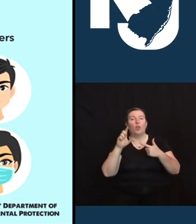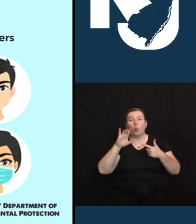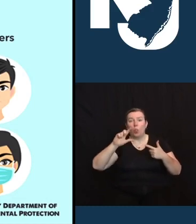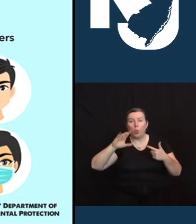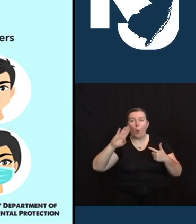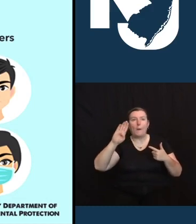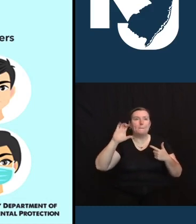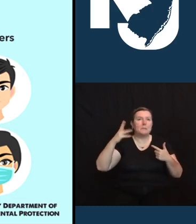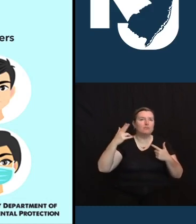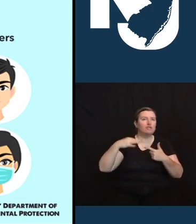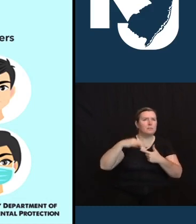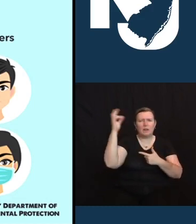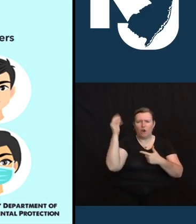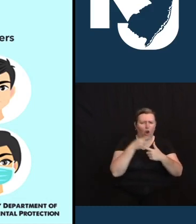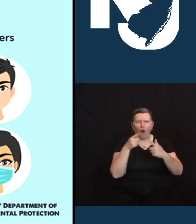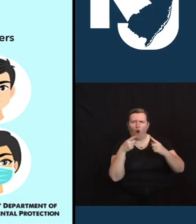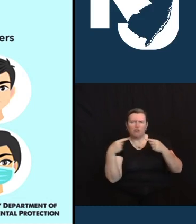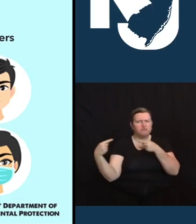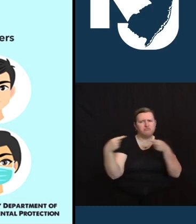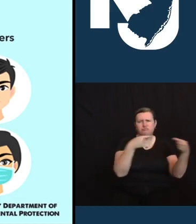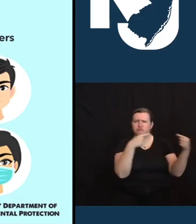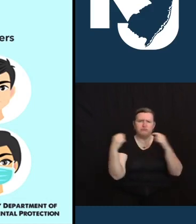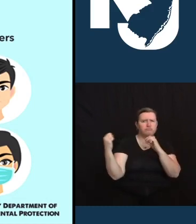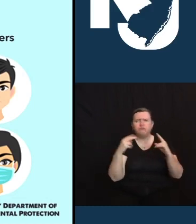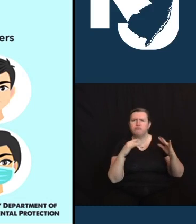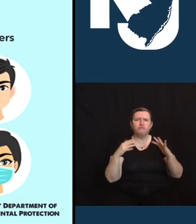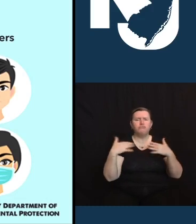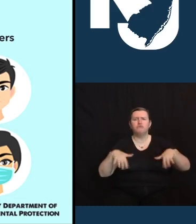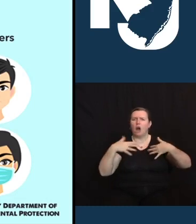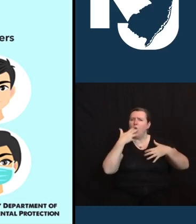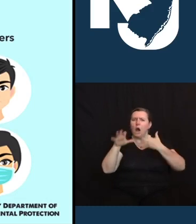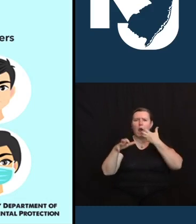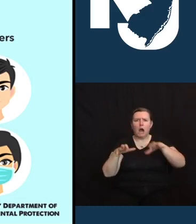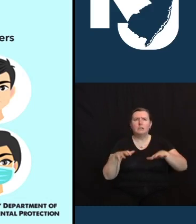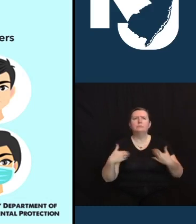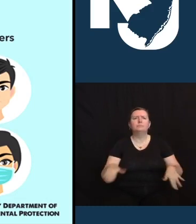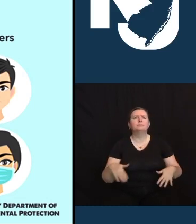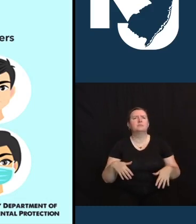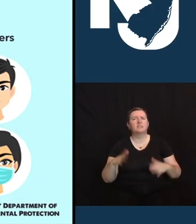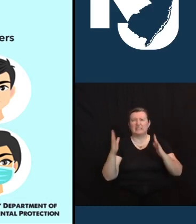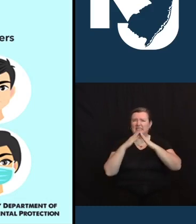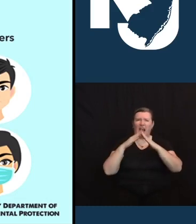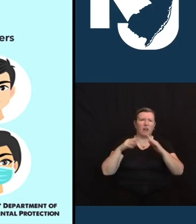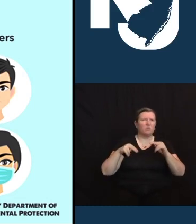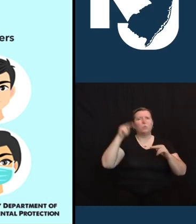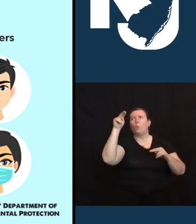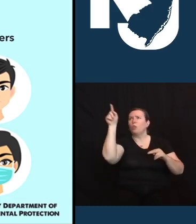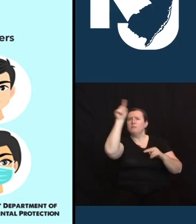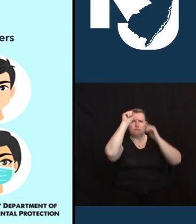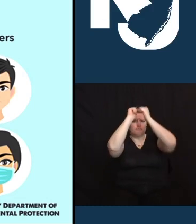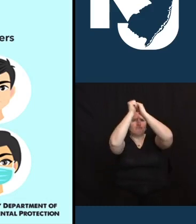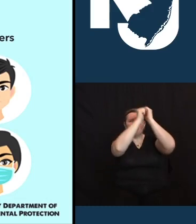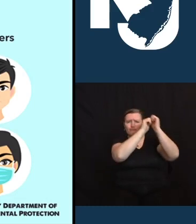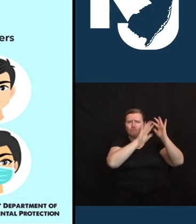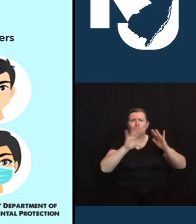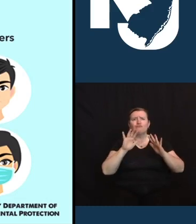really impressive, and that happened up and down our state. I want to give a shout out to my dear friend Paul